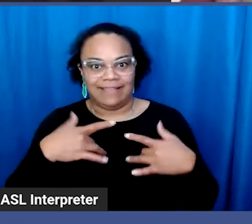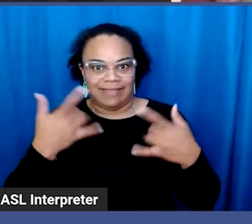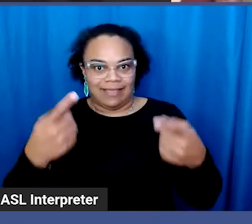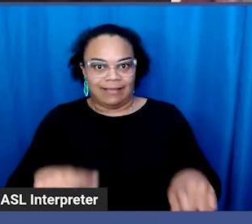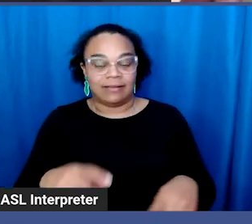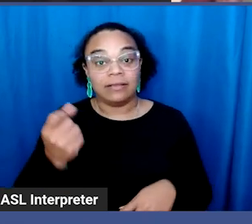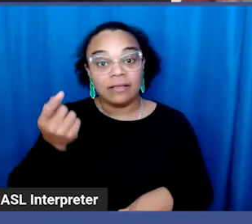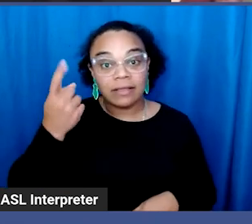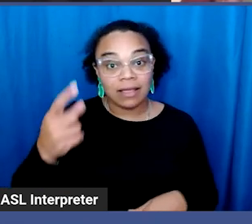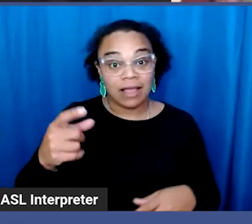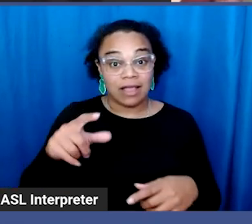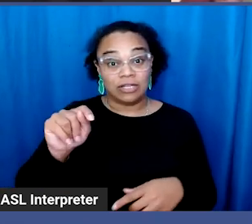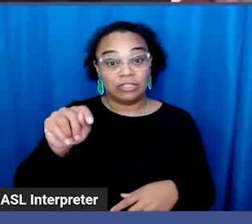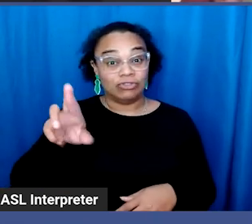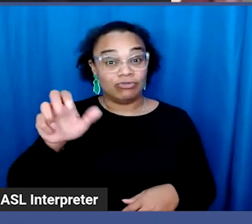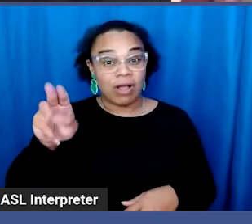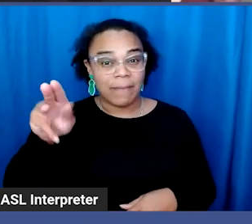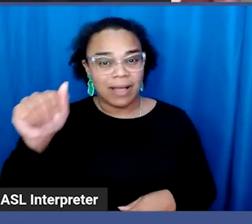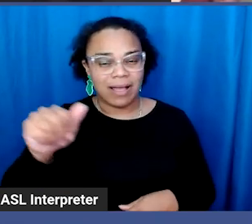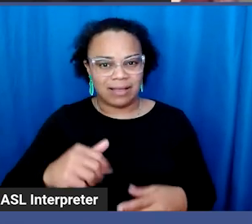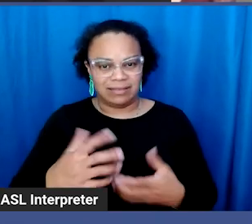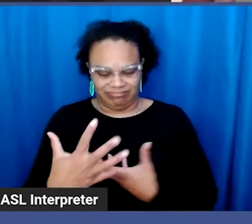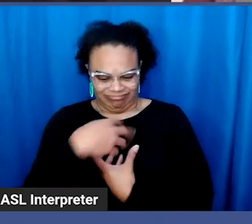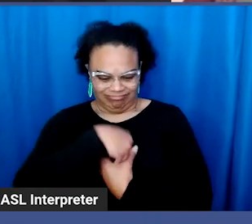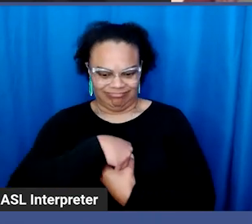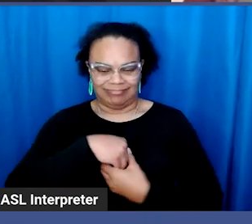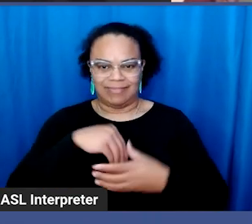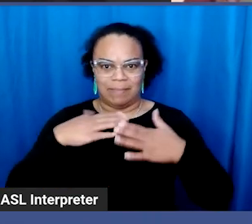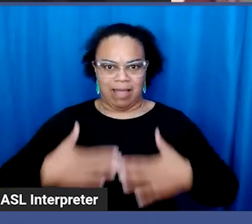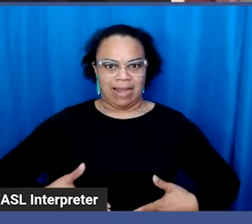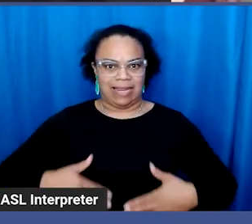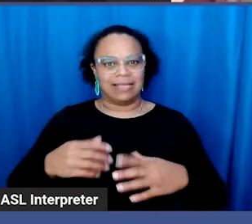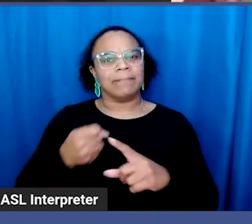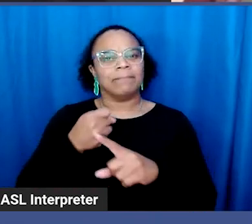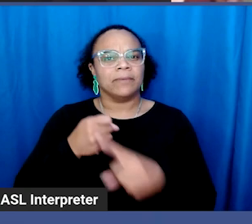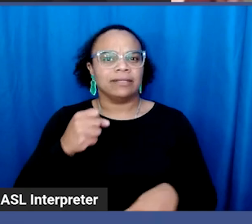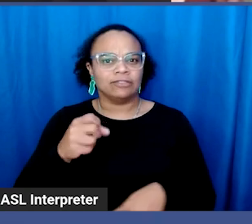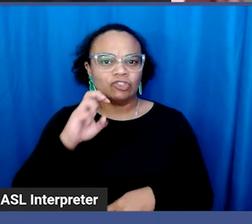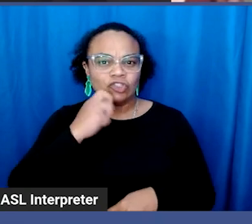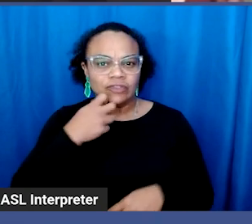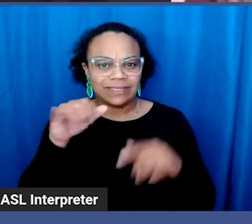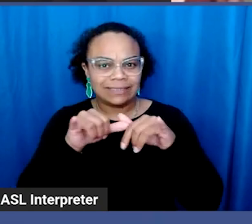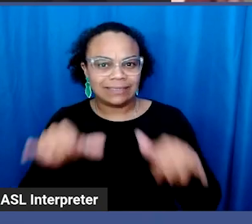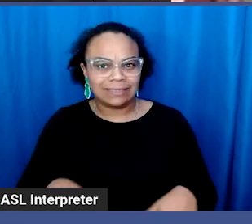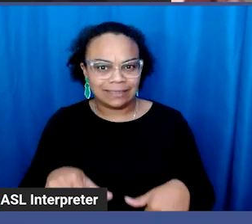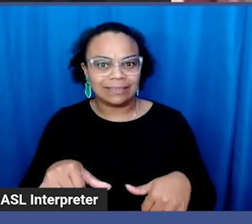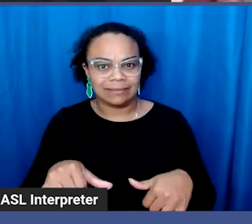the body and in the nervous system, and it shows in long-term dysregulation.